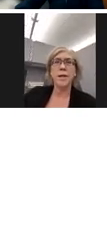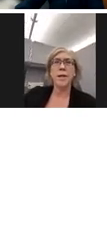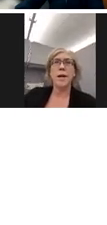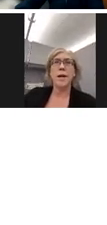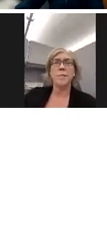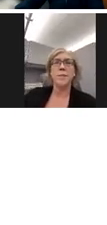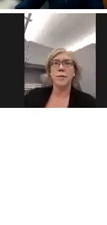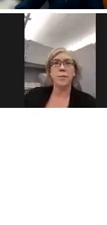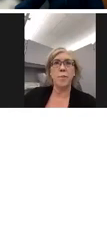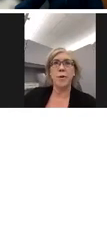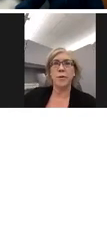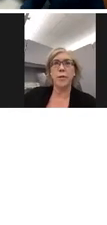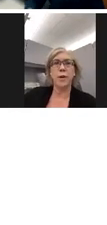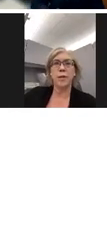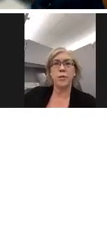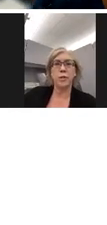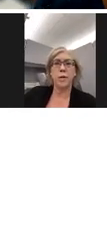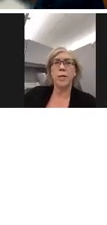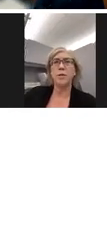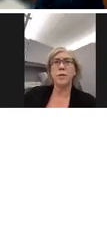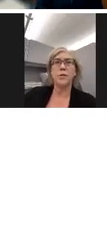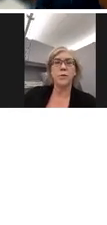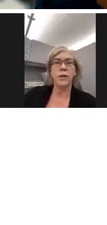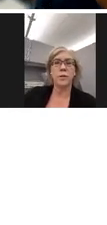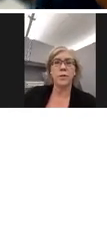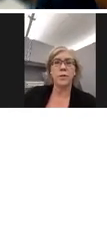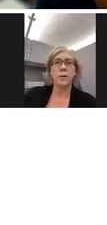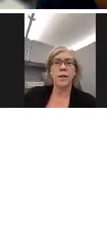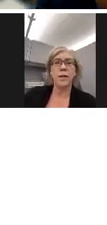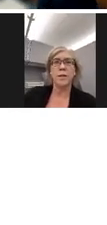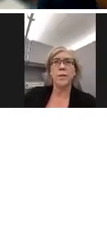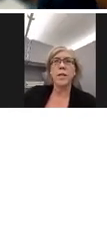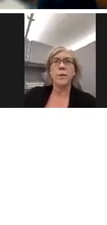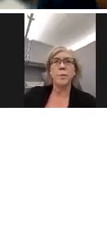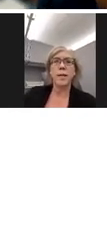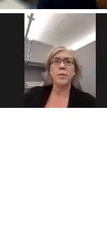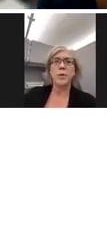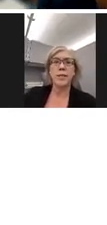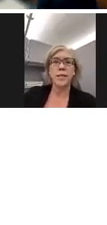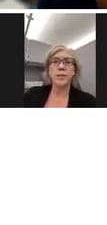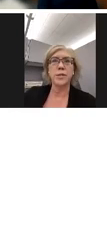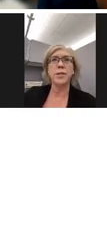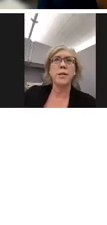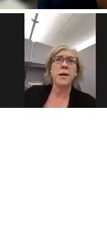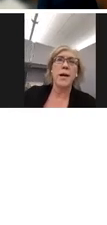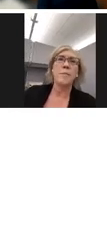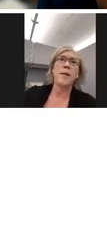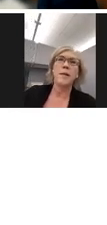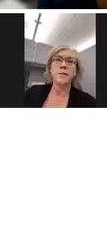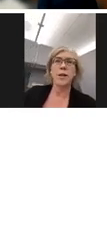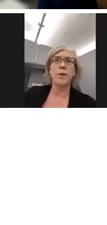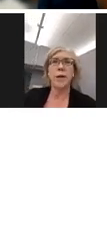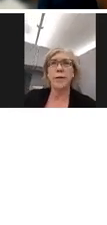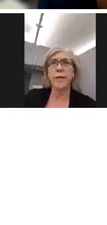by some of them are partners that are actually job centers, others are other community-based organizations